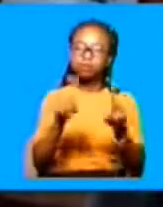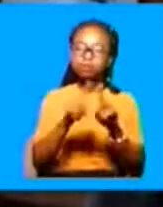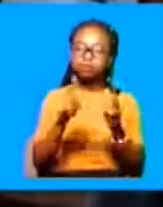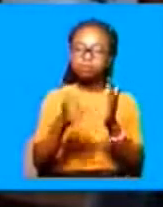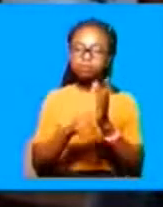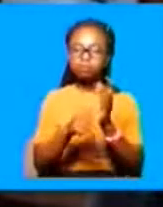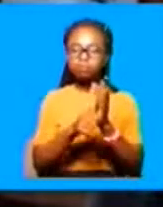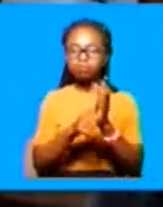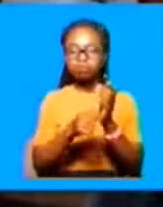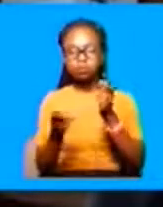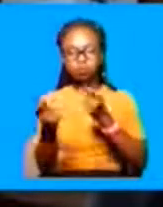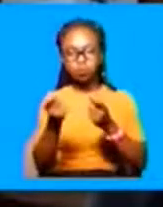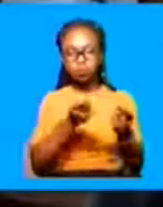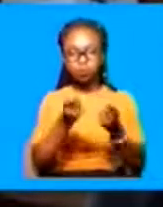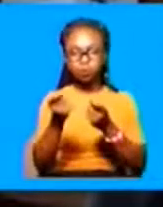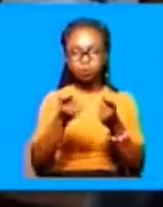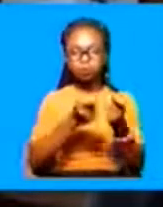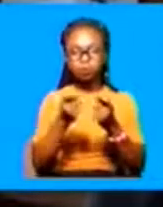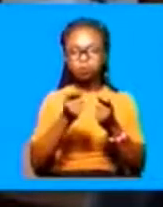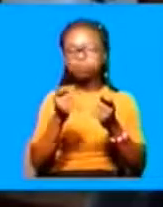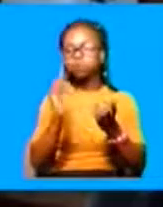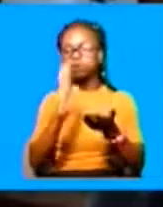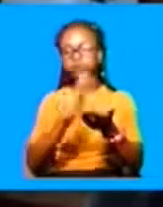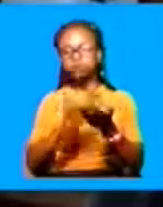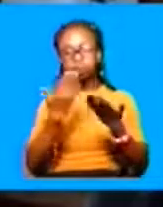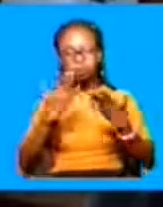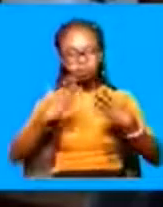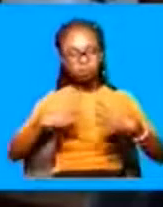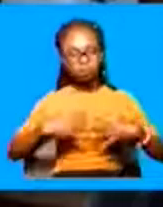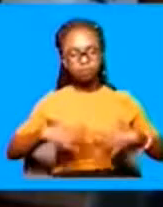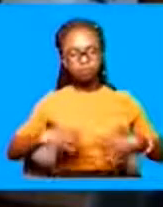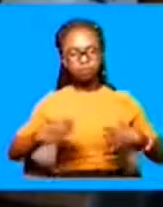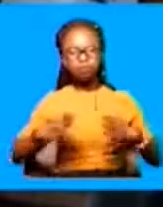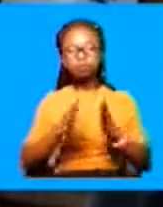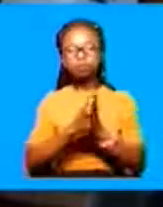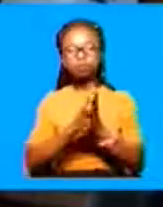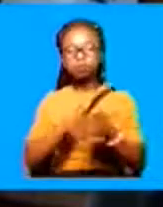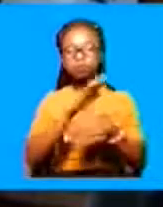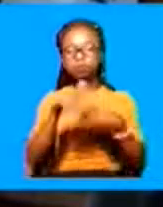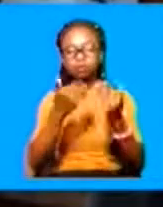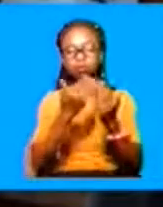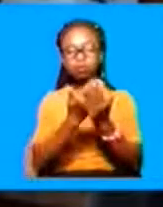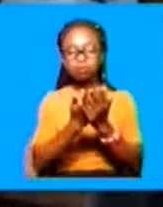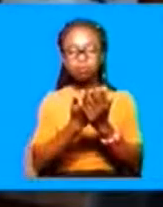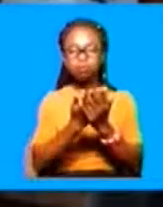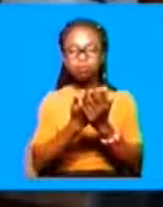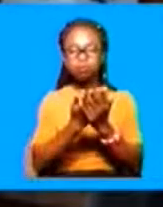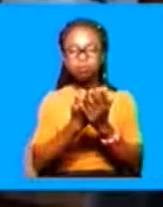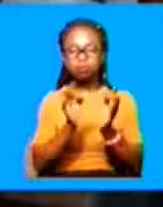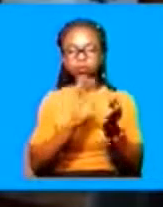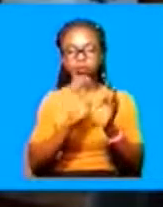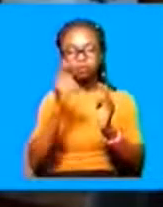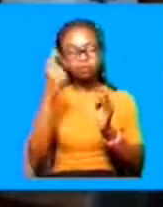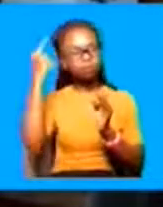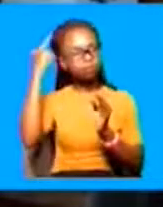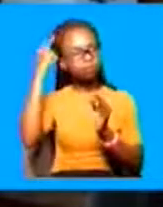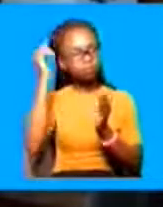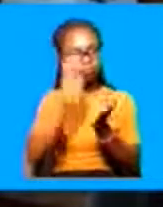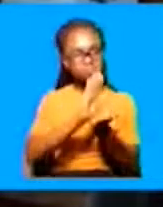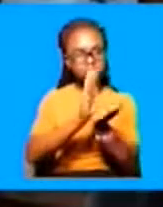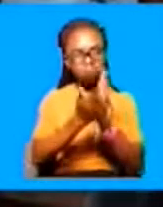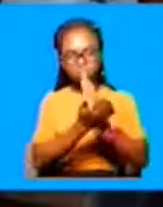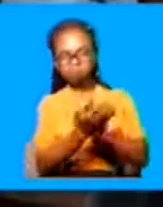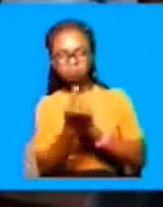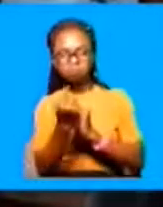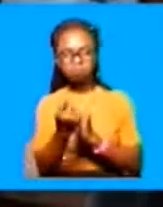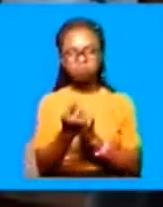obwongo neno mo control organs mag del kata del te duto. Koro ka obwongo obam matin